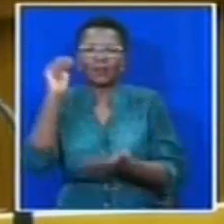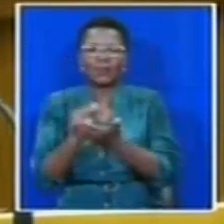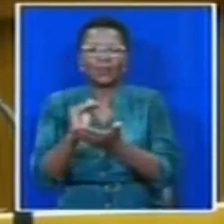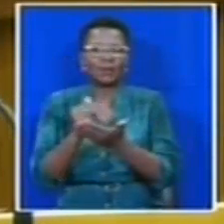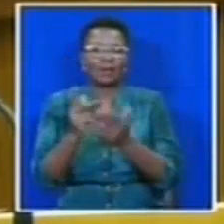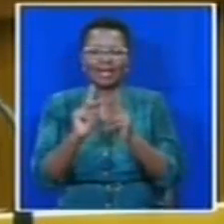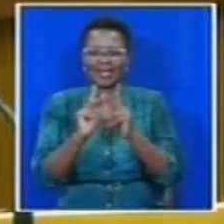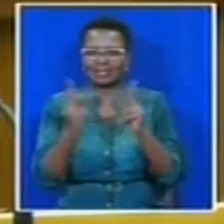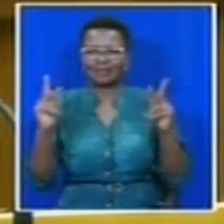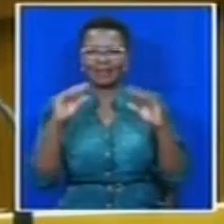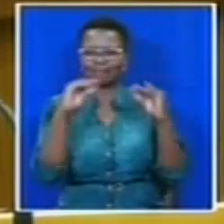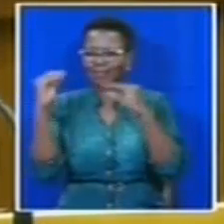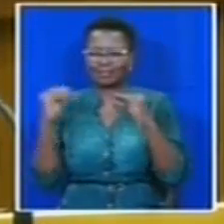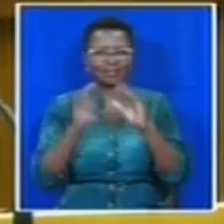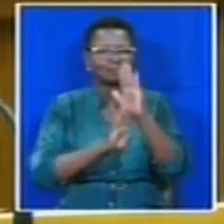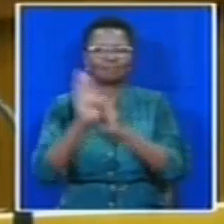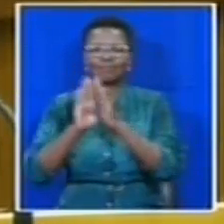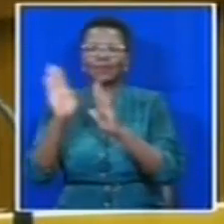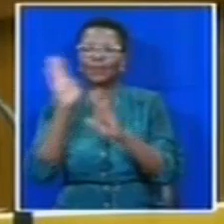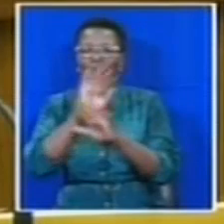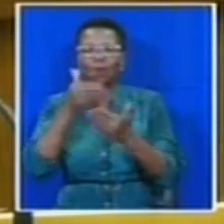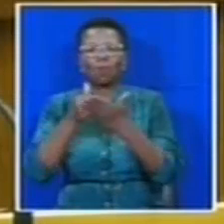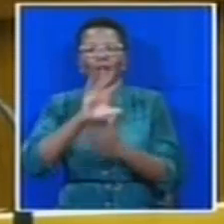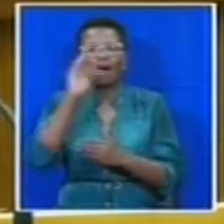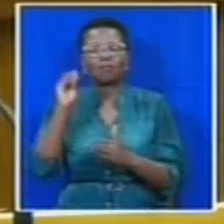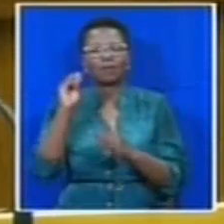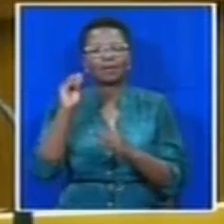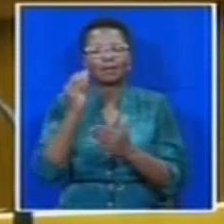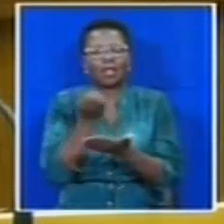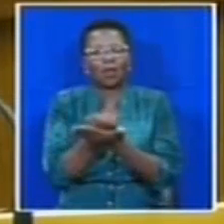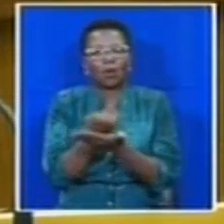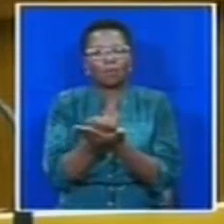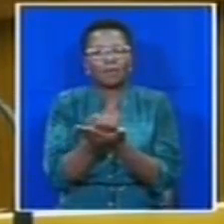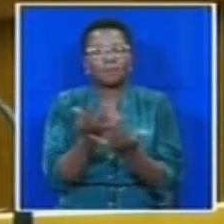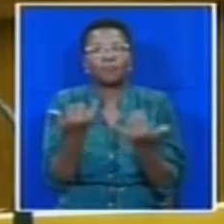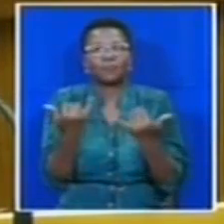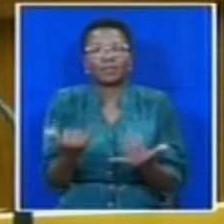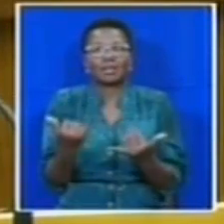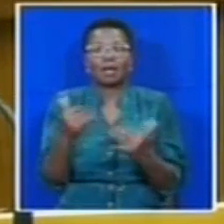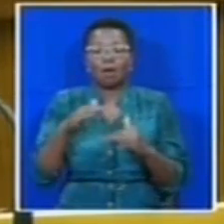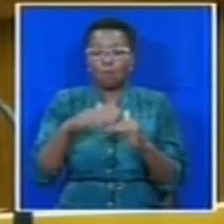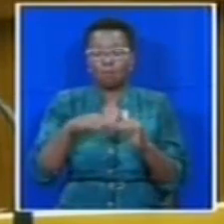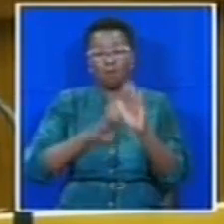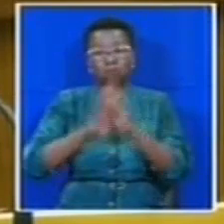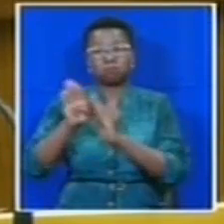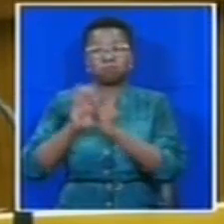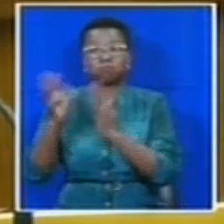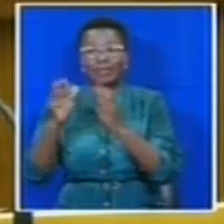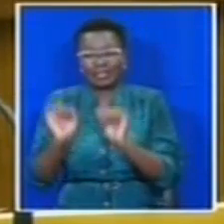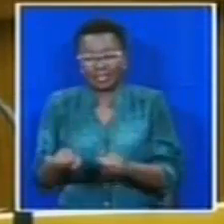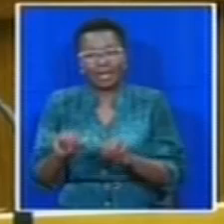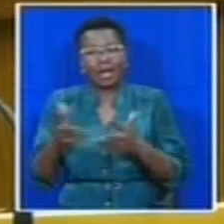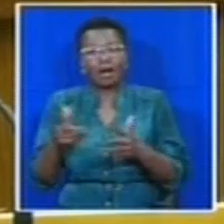in many African economies. More rapid development would be achieved if progress could be made in infrastructure